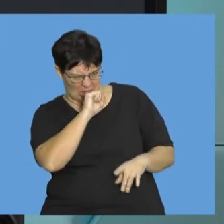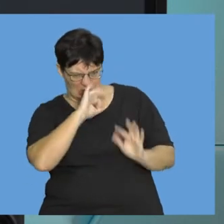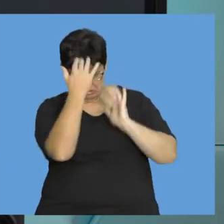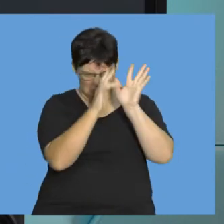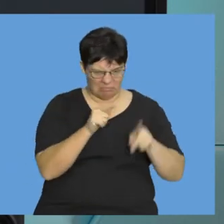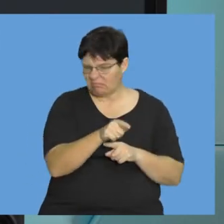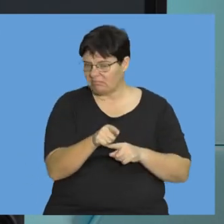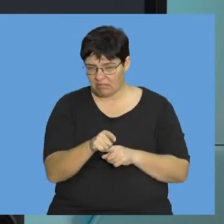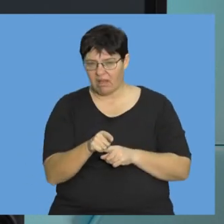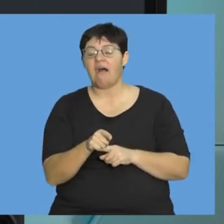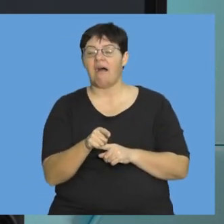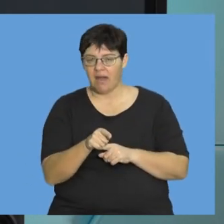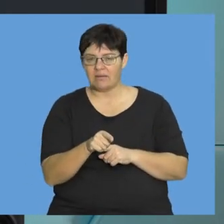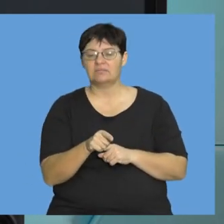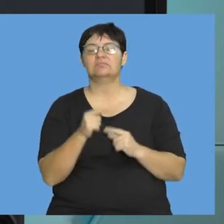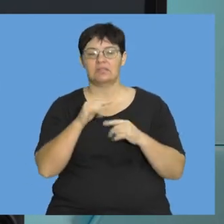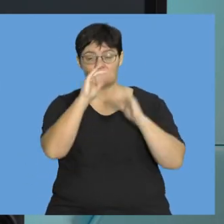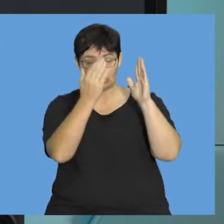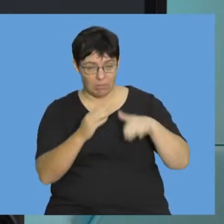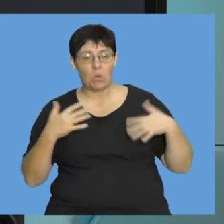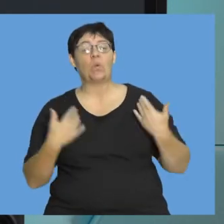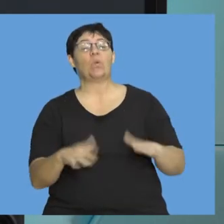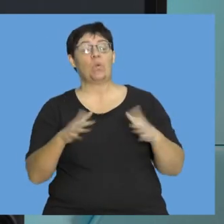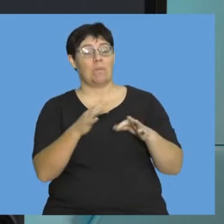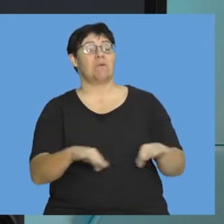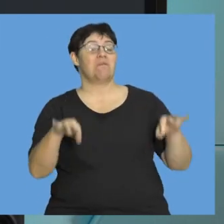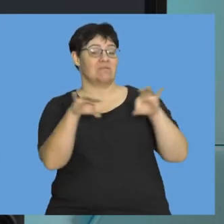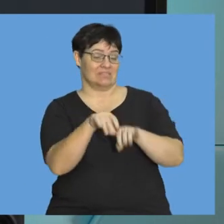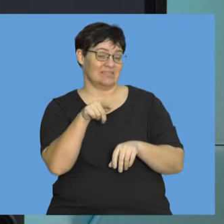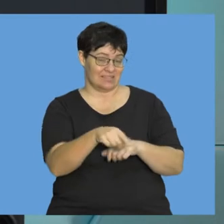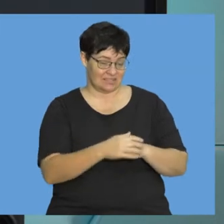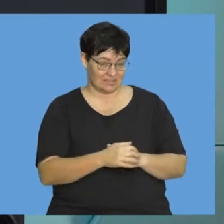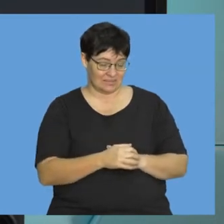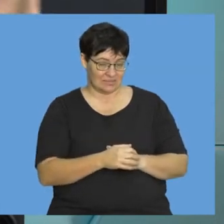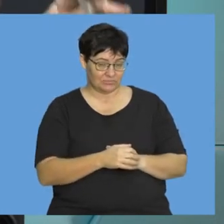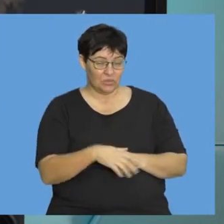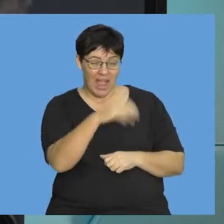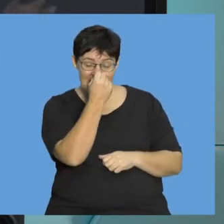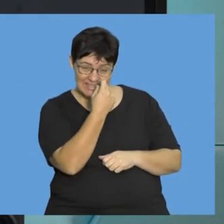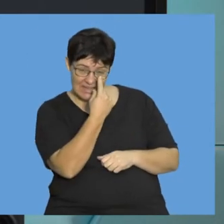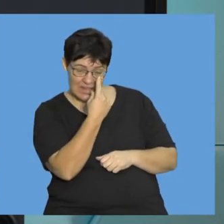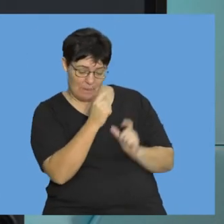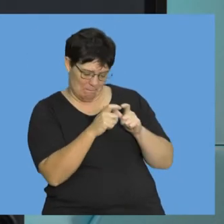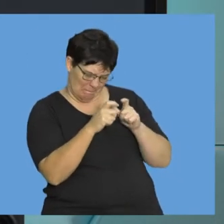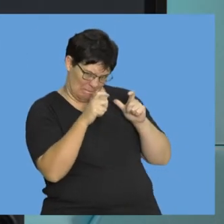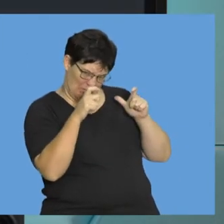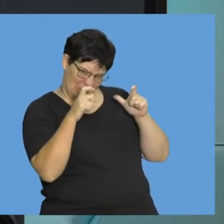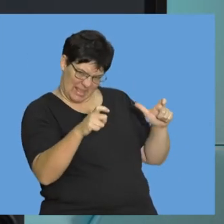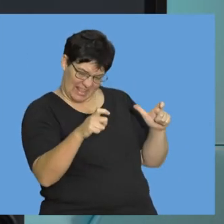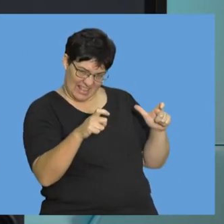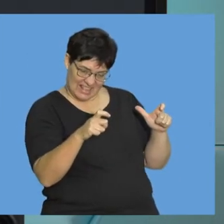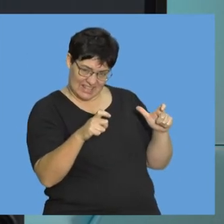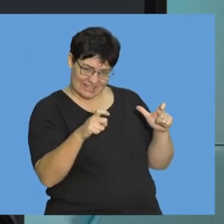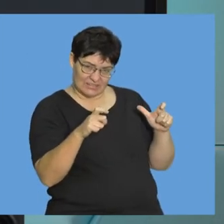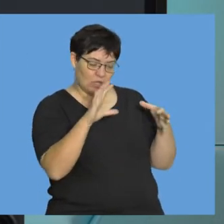weird shapes, okay? The shape of it is going to be very, very important. So do you understand? It's a really big,